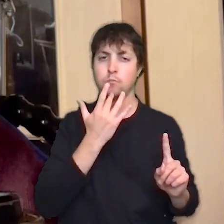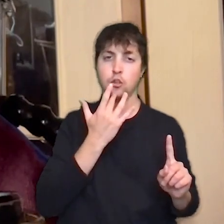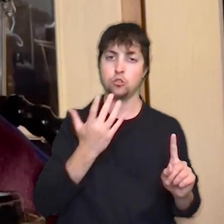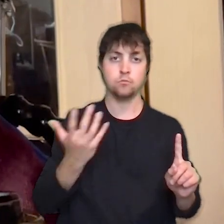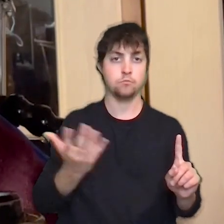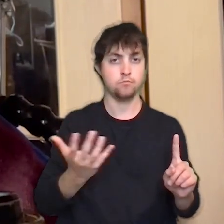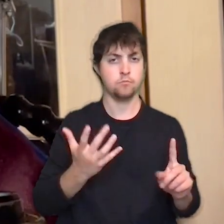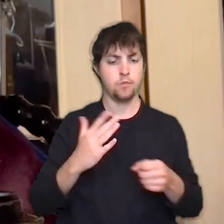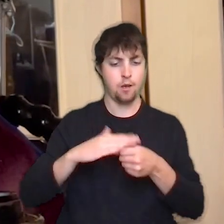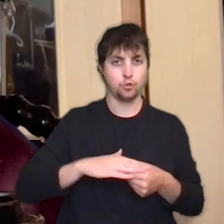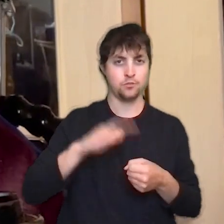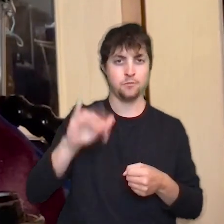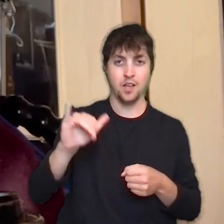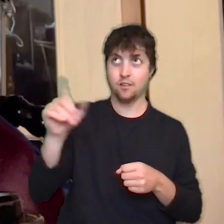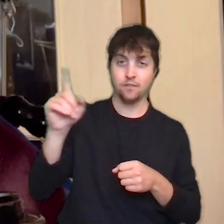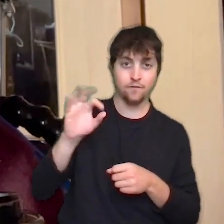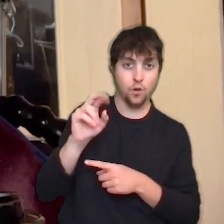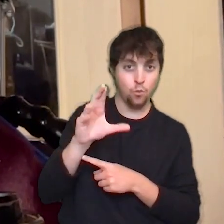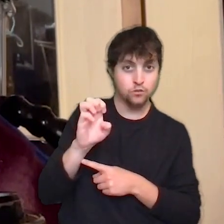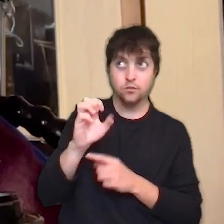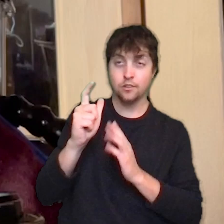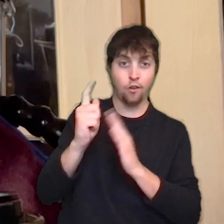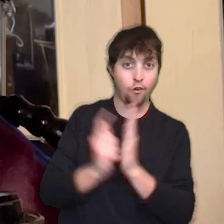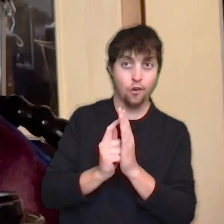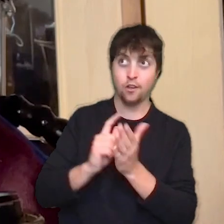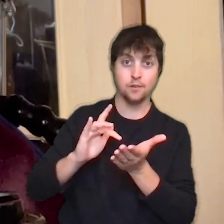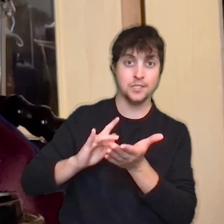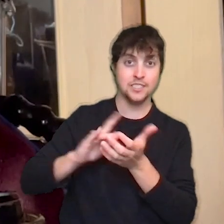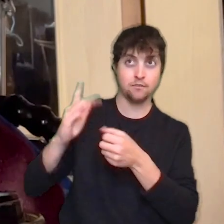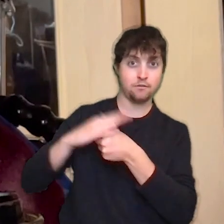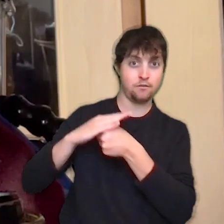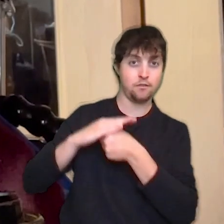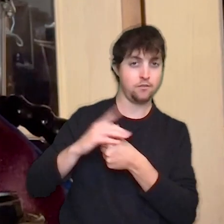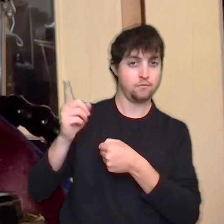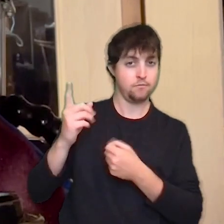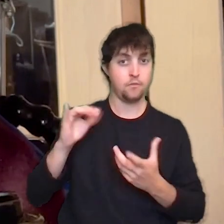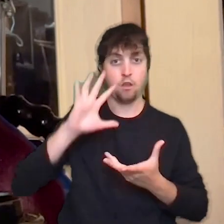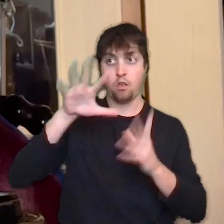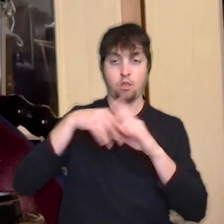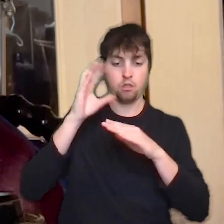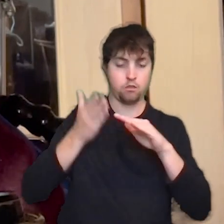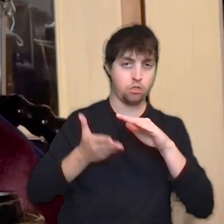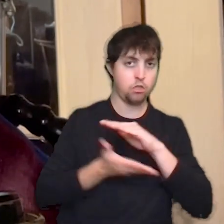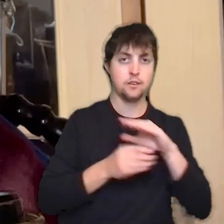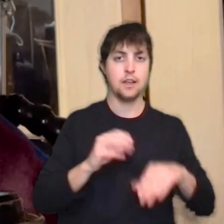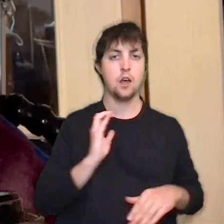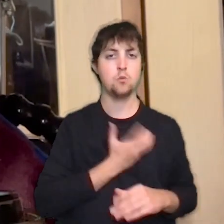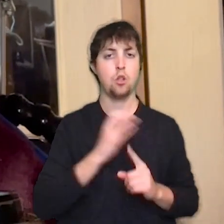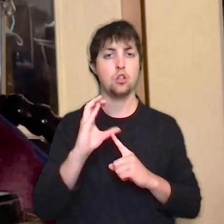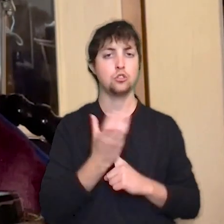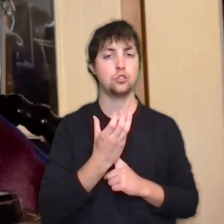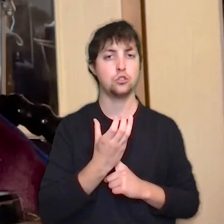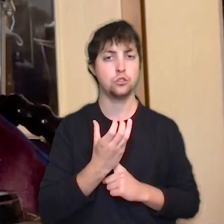disability, but rather oppressed by forces of law and medicine, by all that is